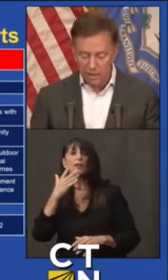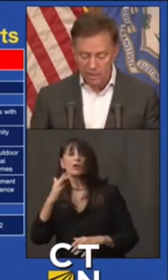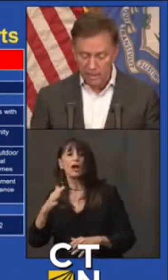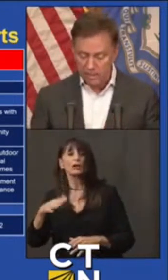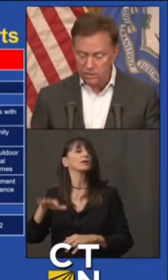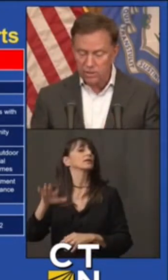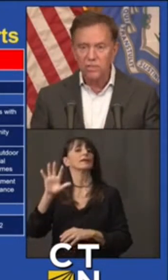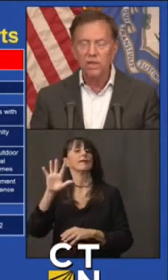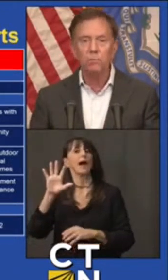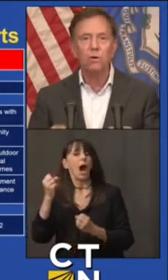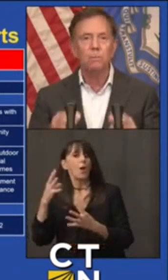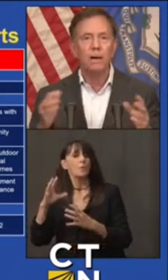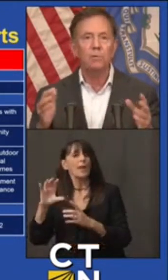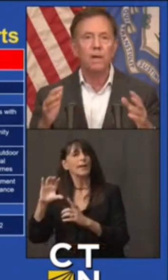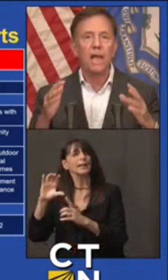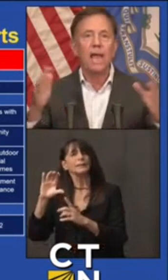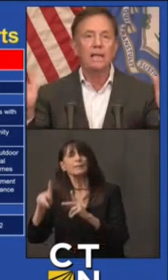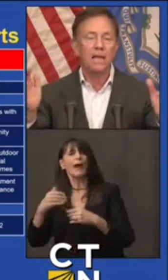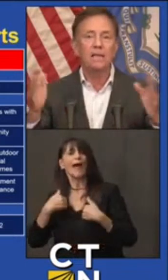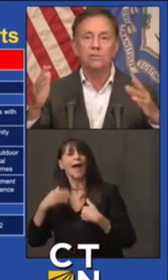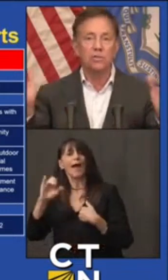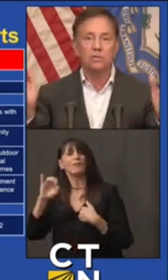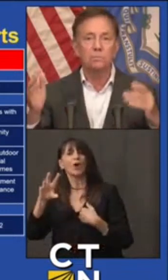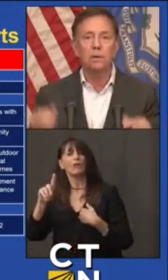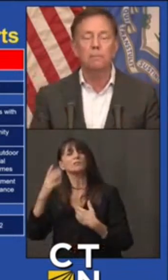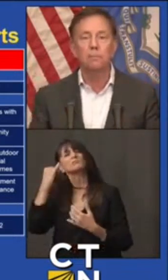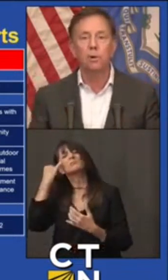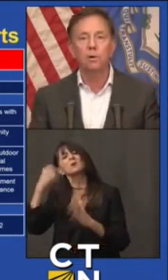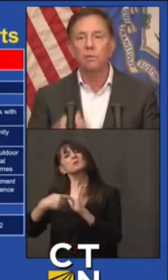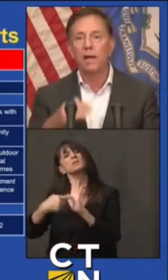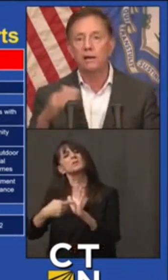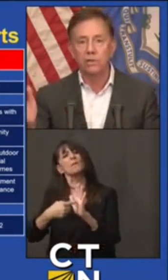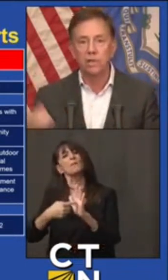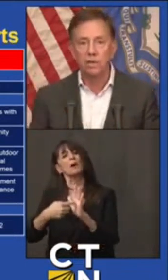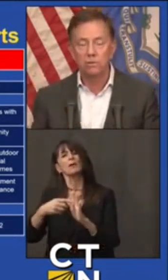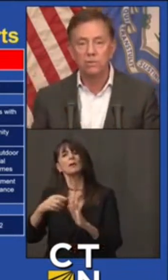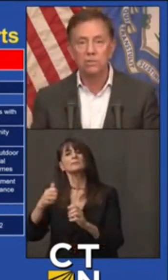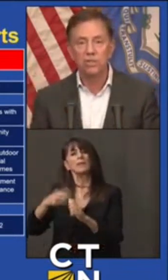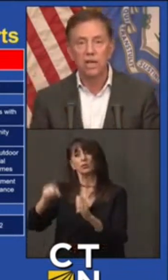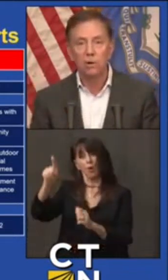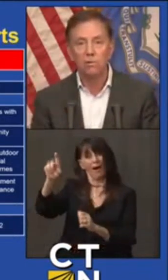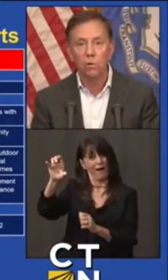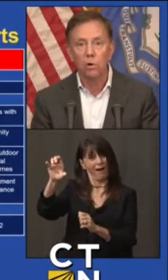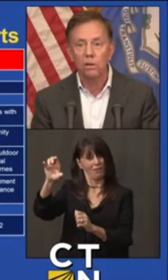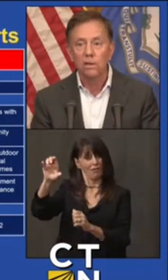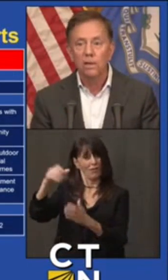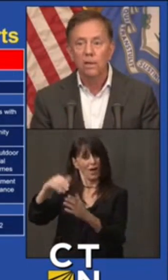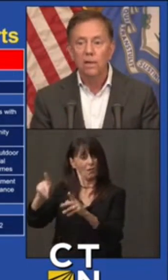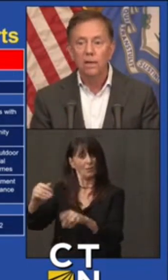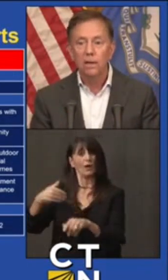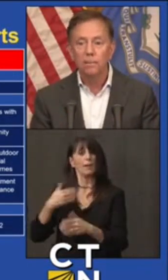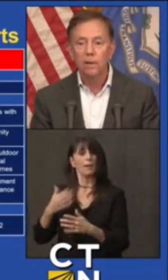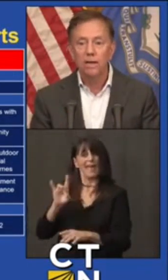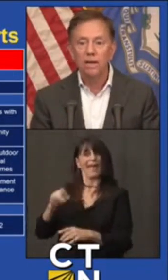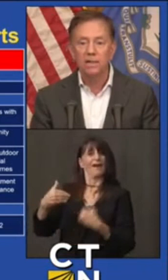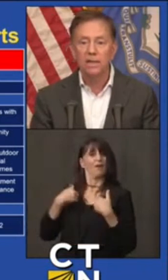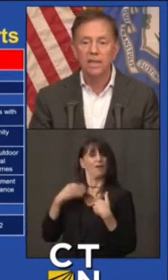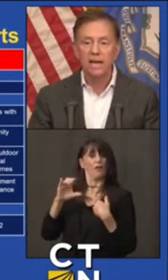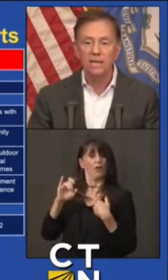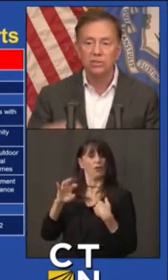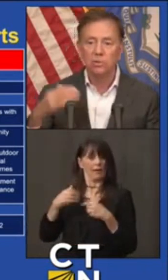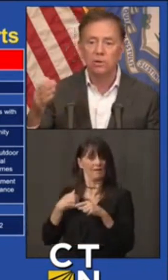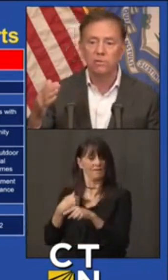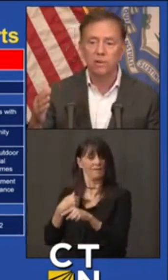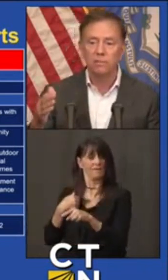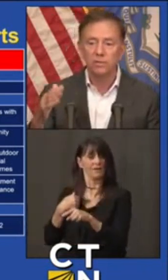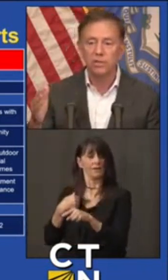9 cases, let's say we're at about 8 cases per 100,000 here as a state overall. I think that is